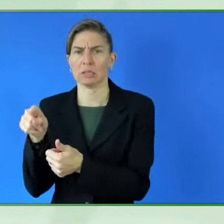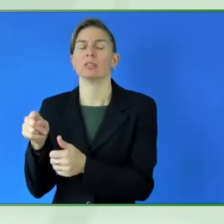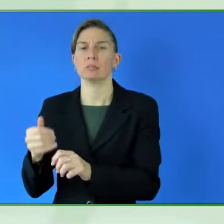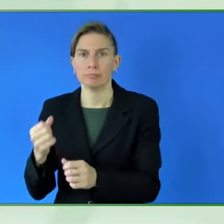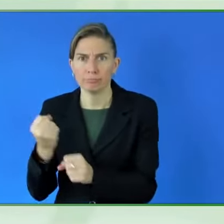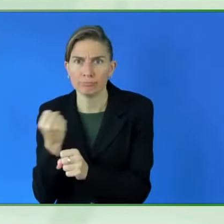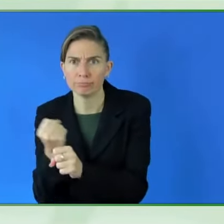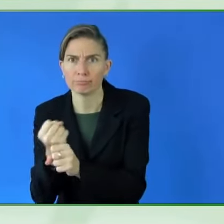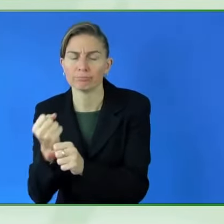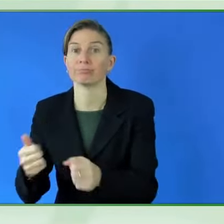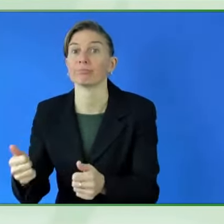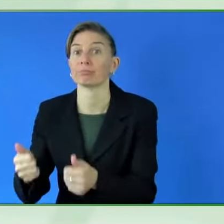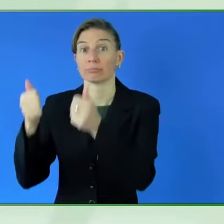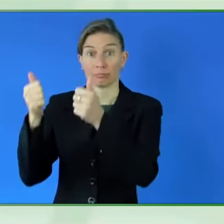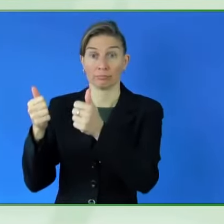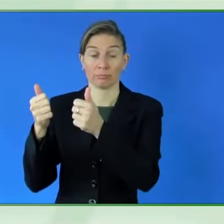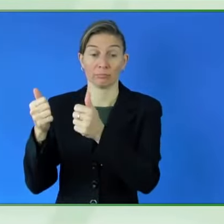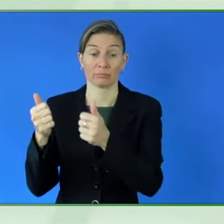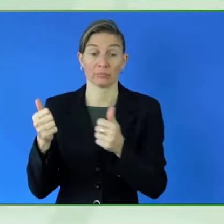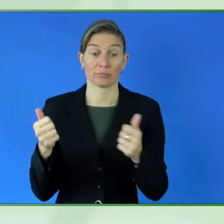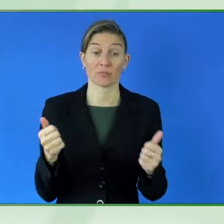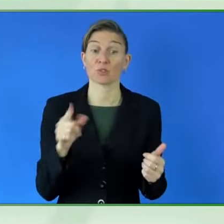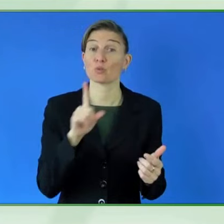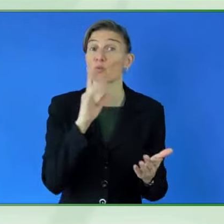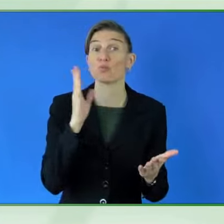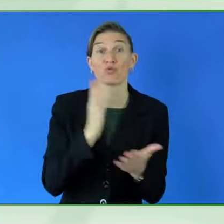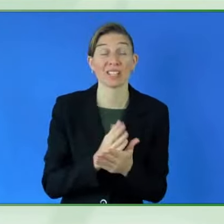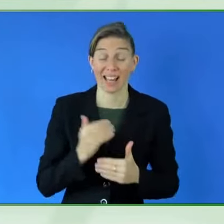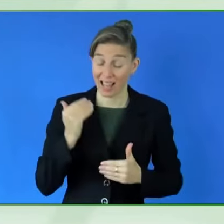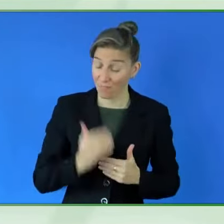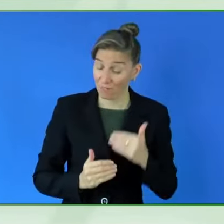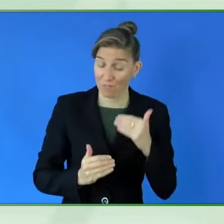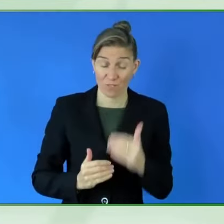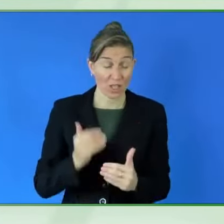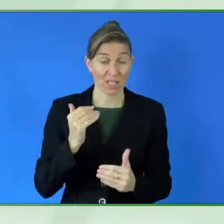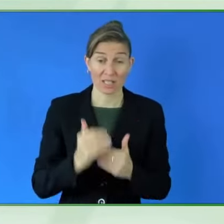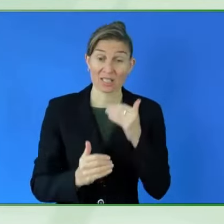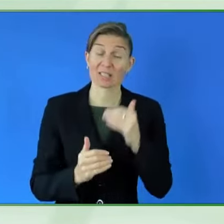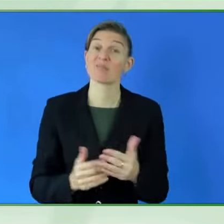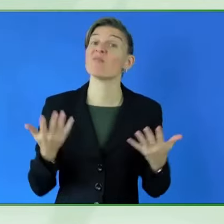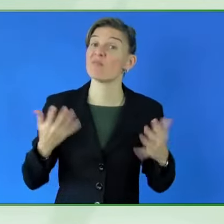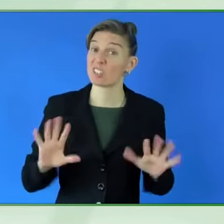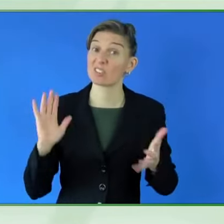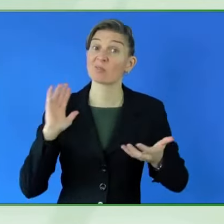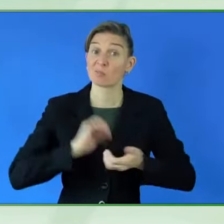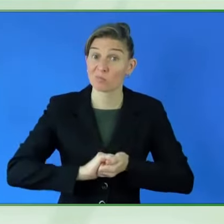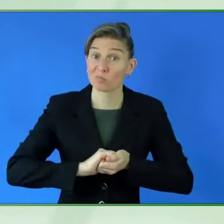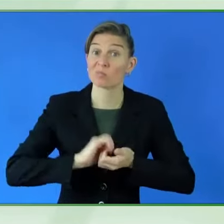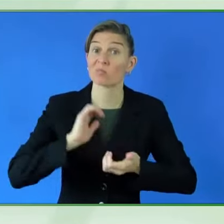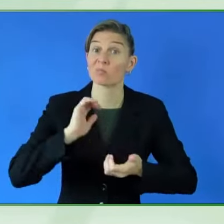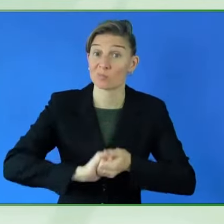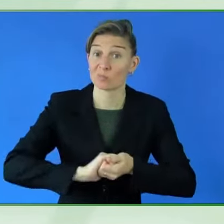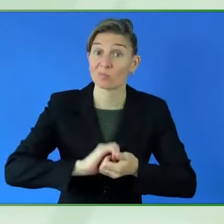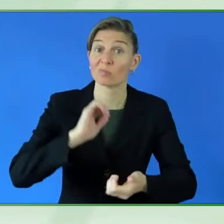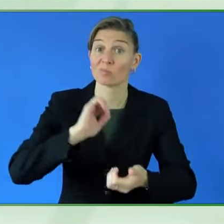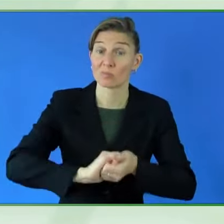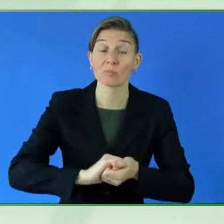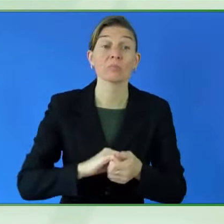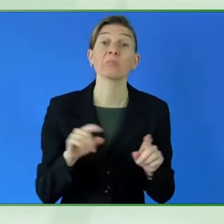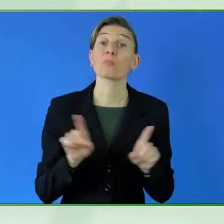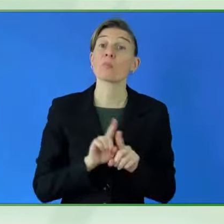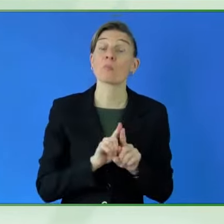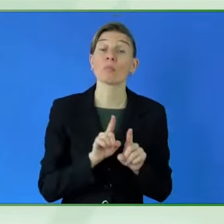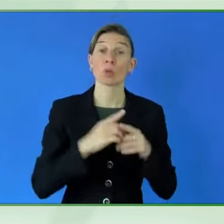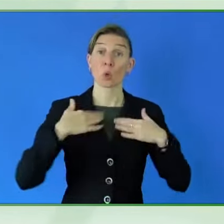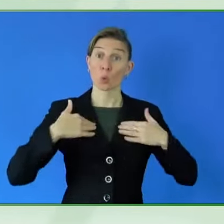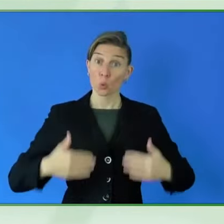and partners pretty much in every step of the way. We co-design the human-centered data specifications. We produce